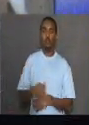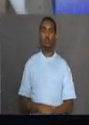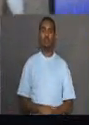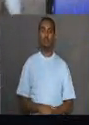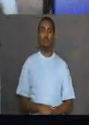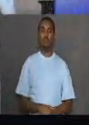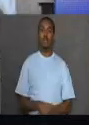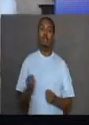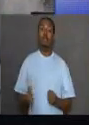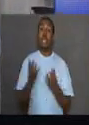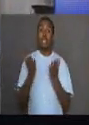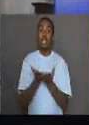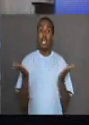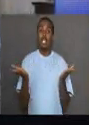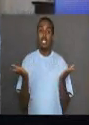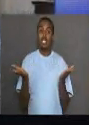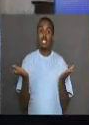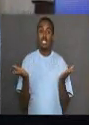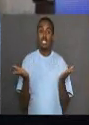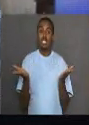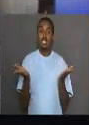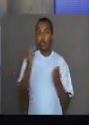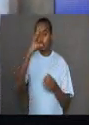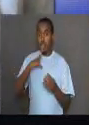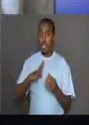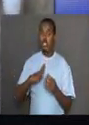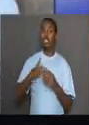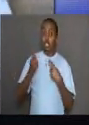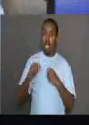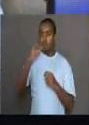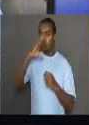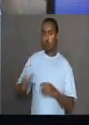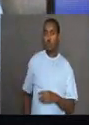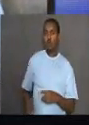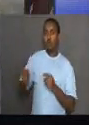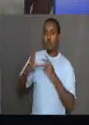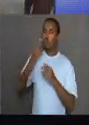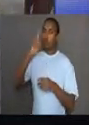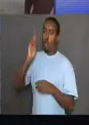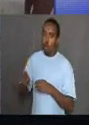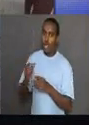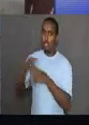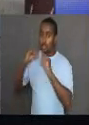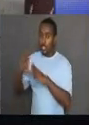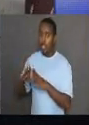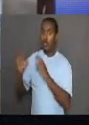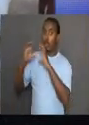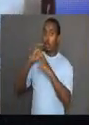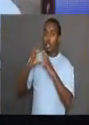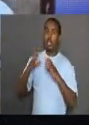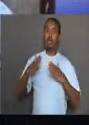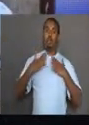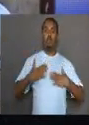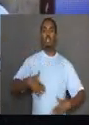In many cases, a person who tries to teach a dog to learn different commands will communicate with